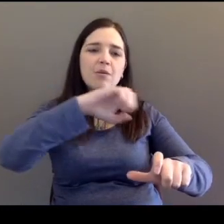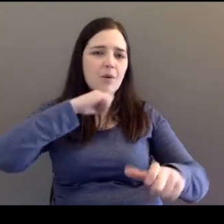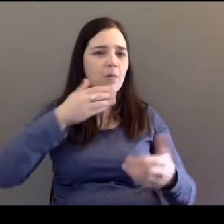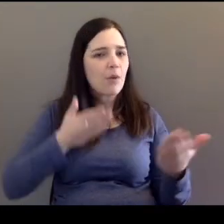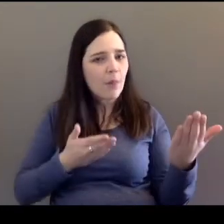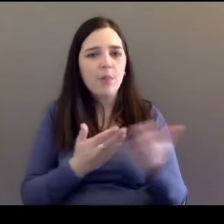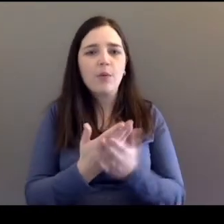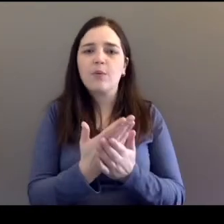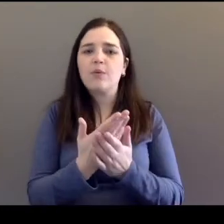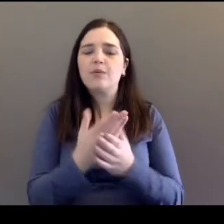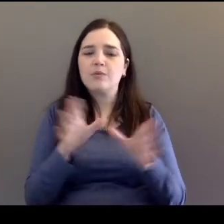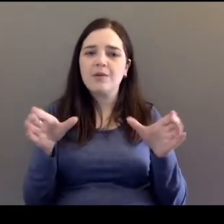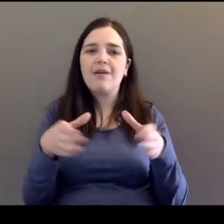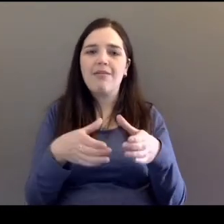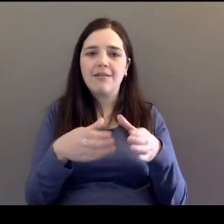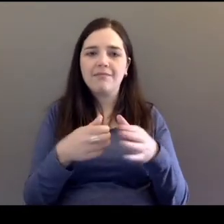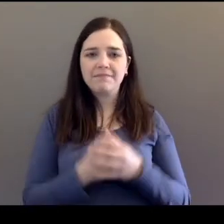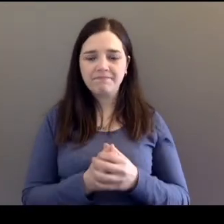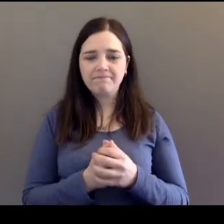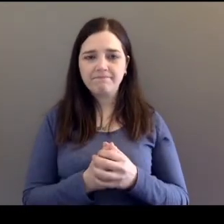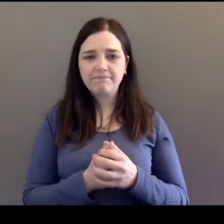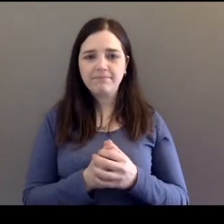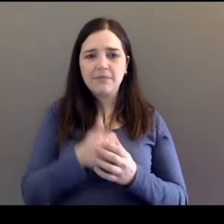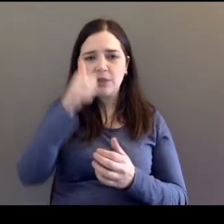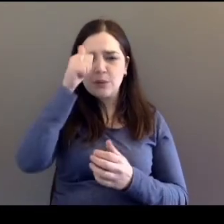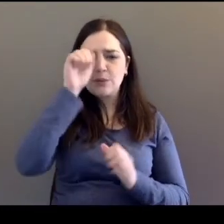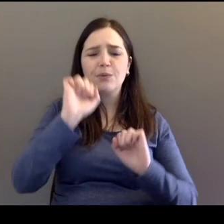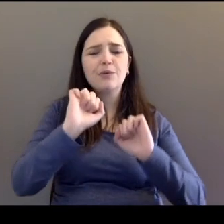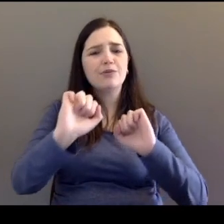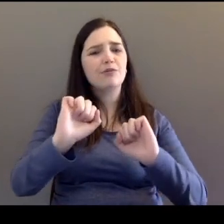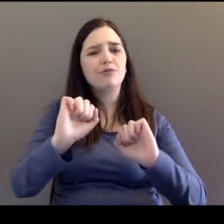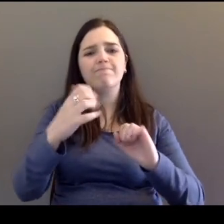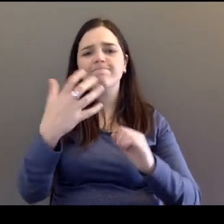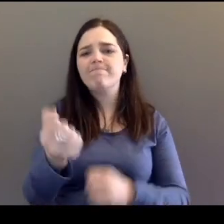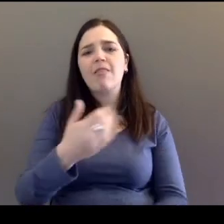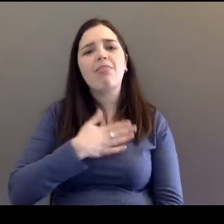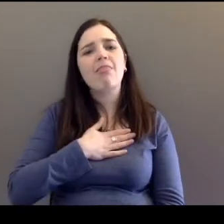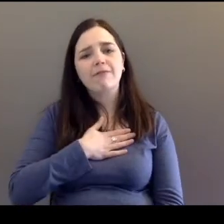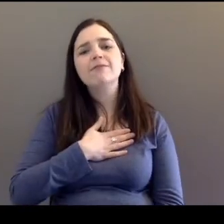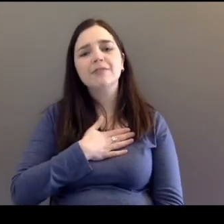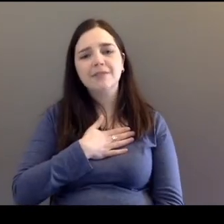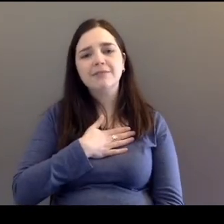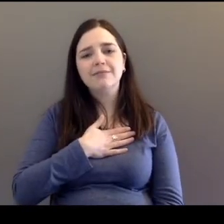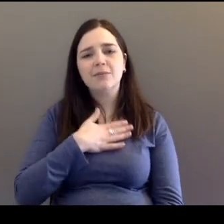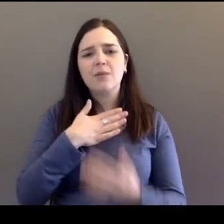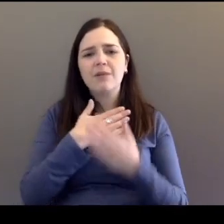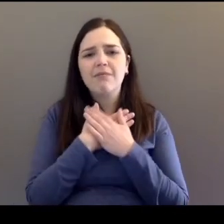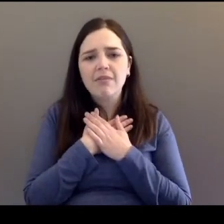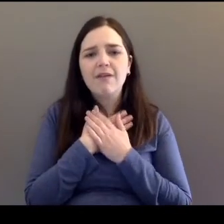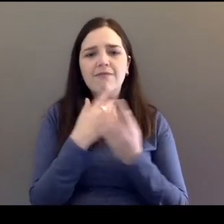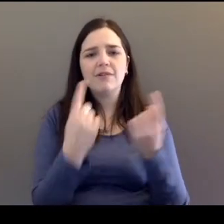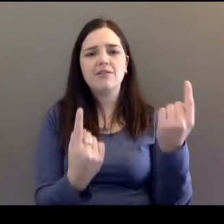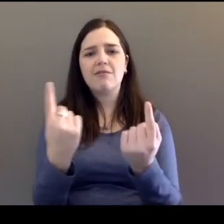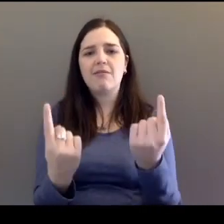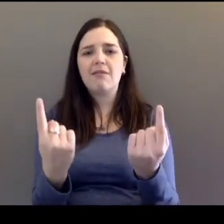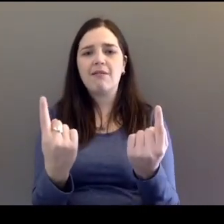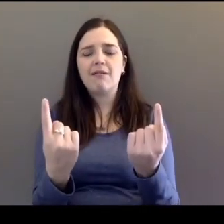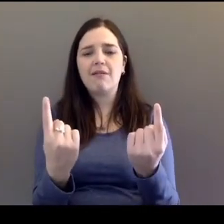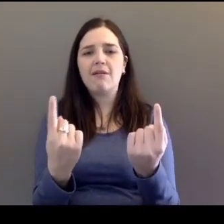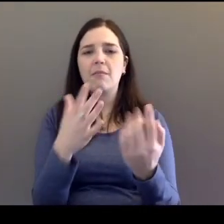together. Now know that you are loved, and so love one another. And may